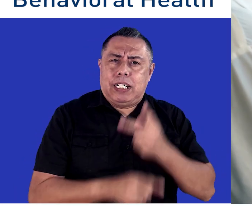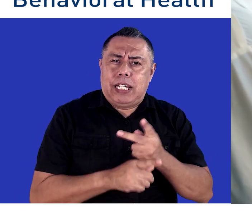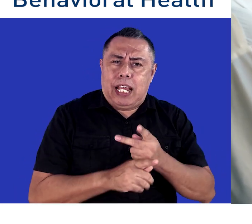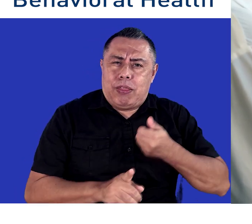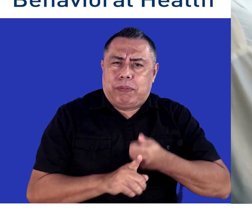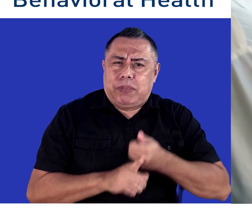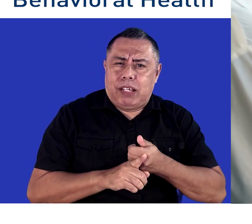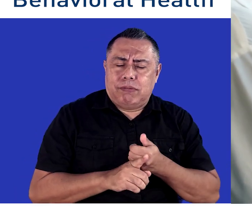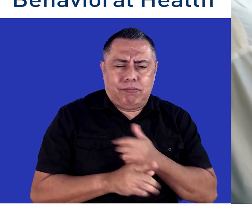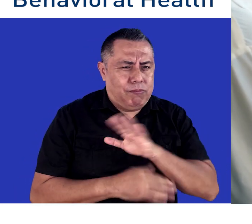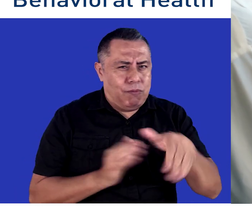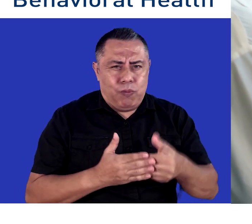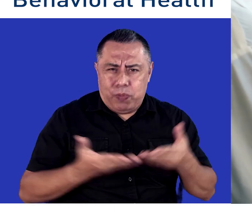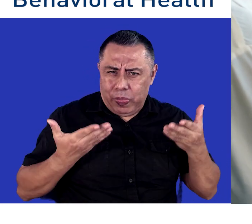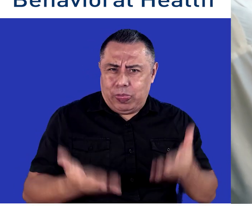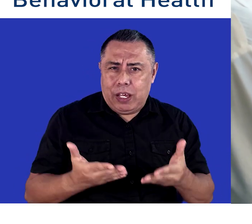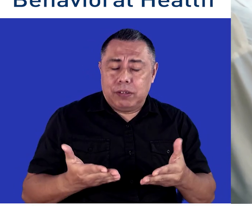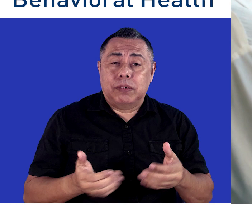care themselves.